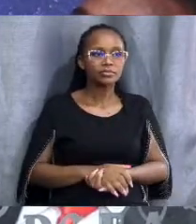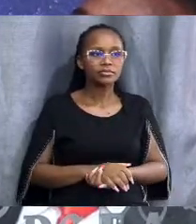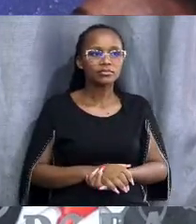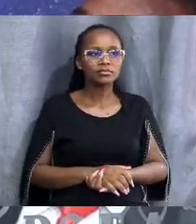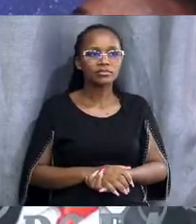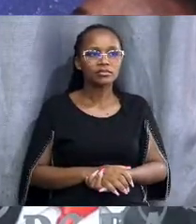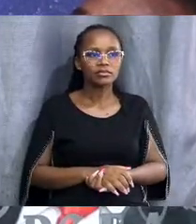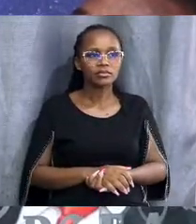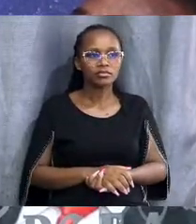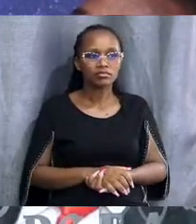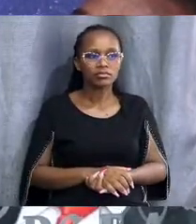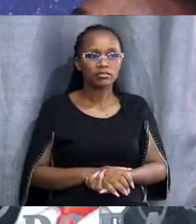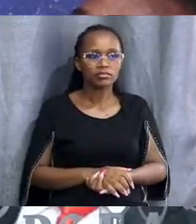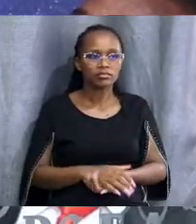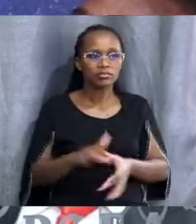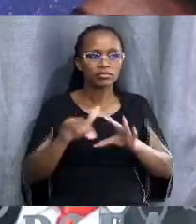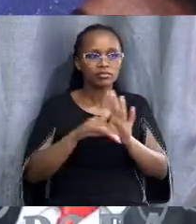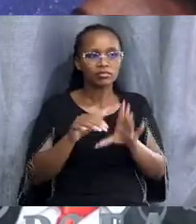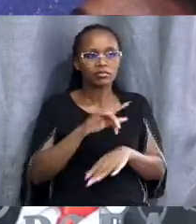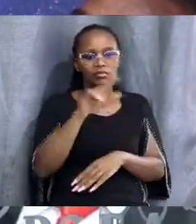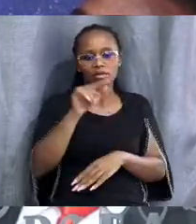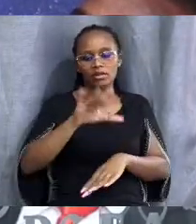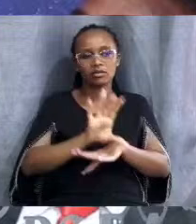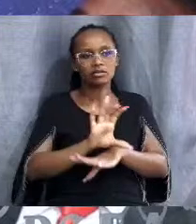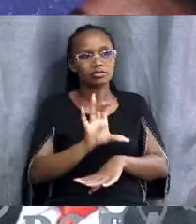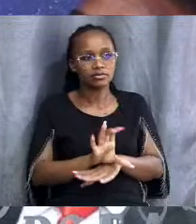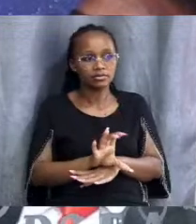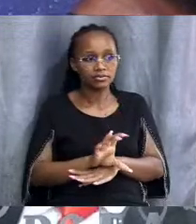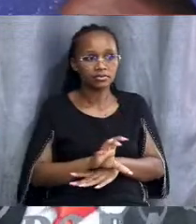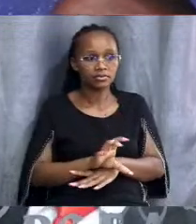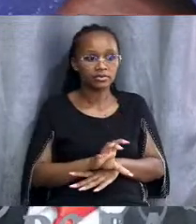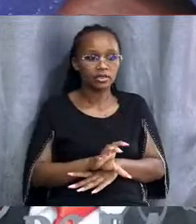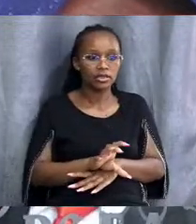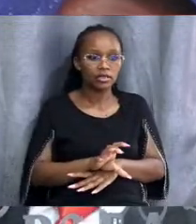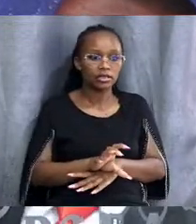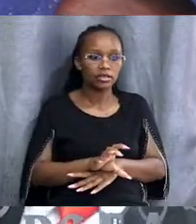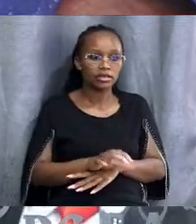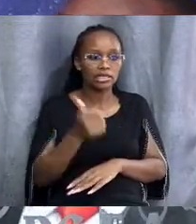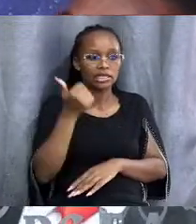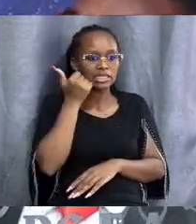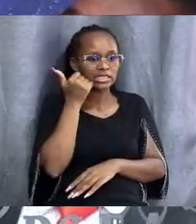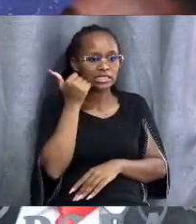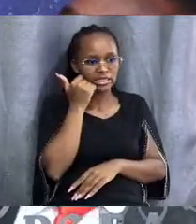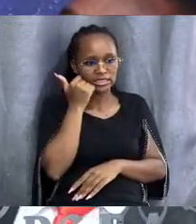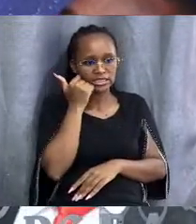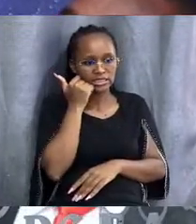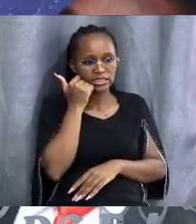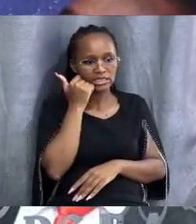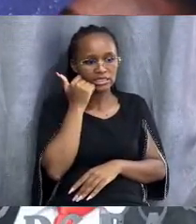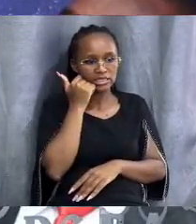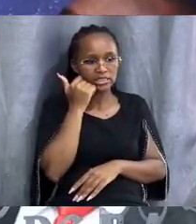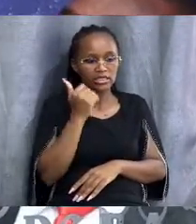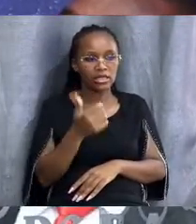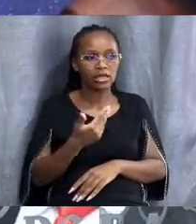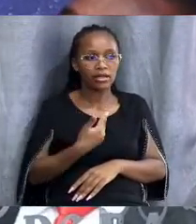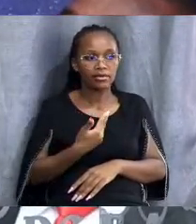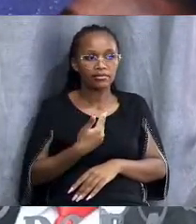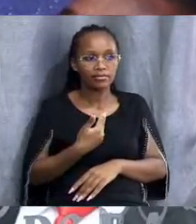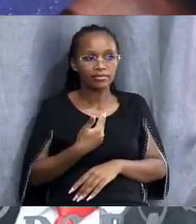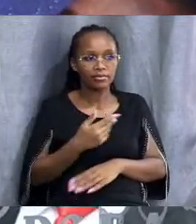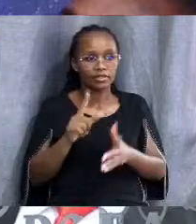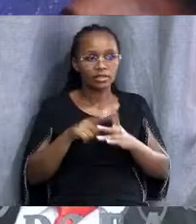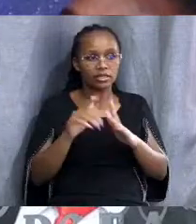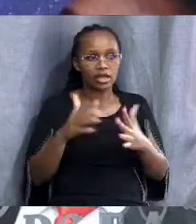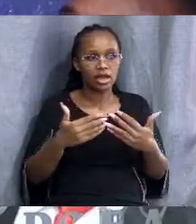late Zaiden Kiarie Mbugua was a member of PCEA Zimmerman Church. Illness. Late Zaiden Kiarie Mbugua